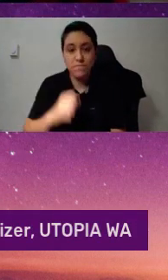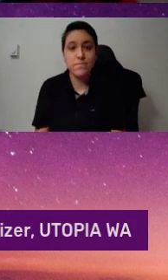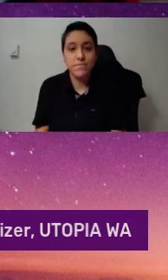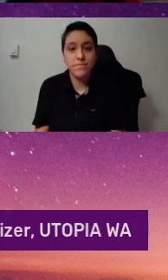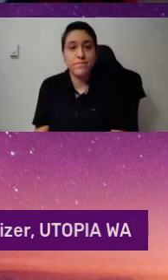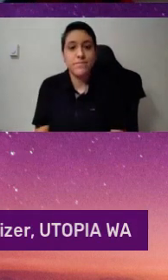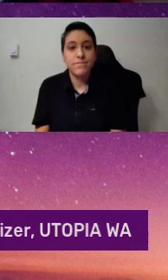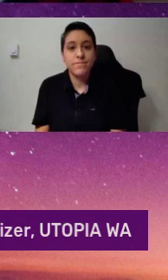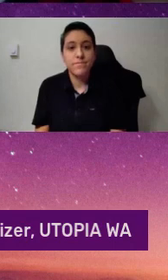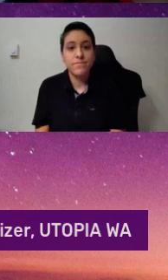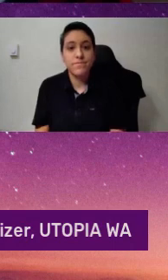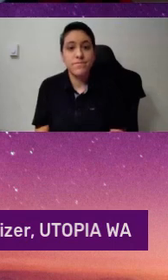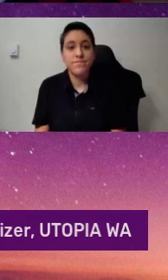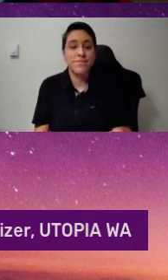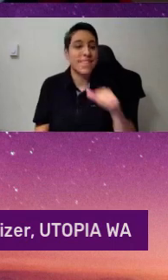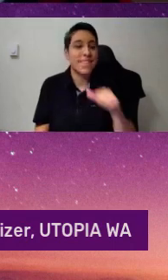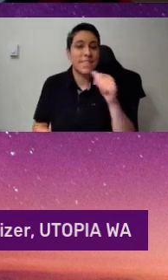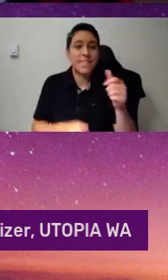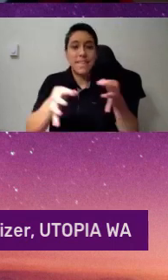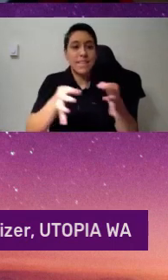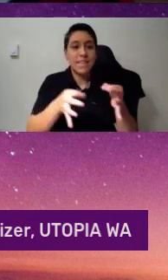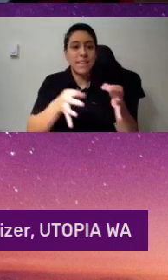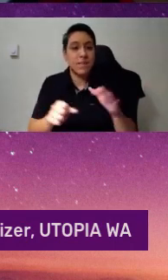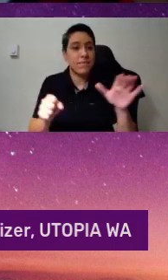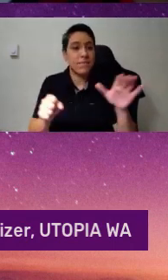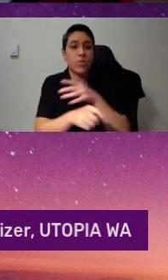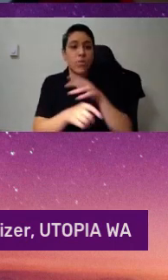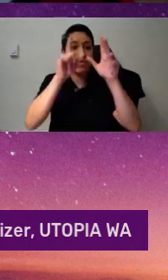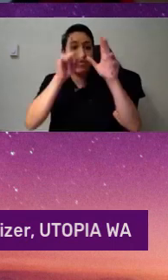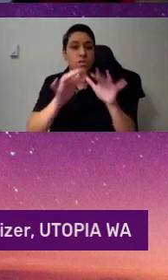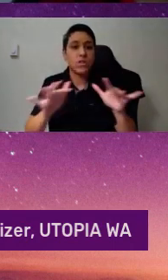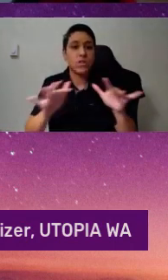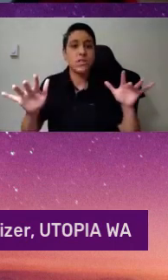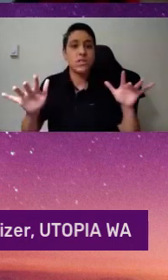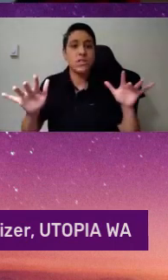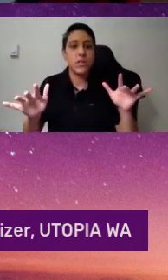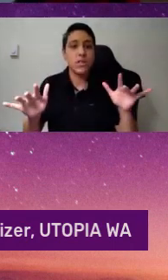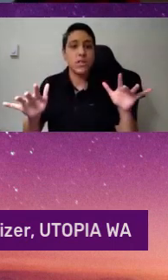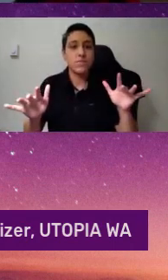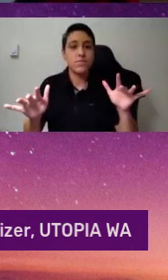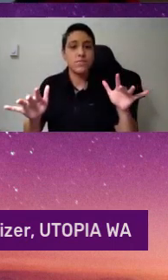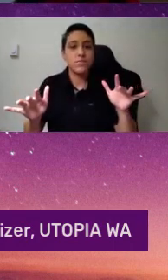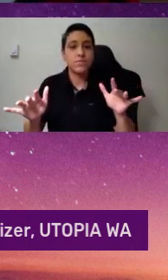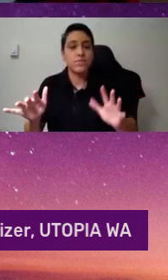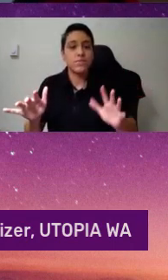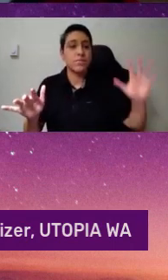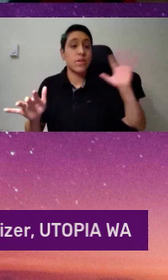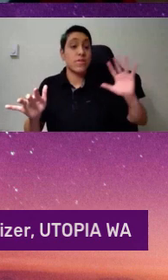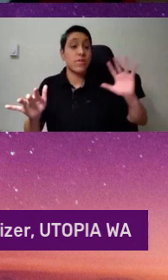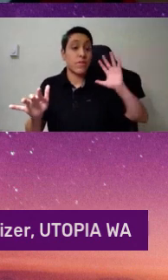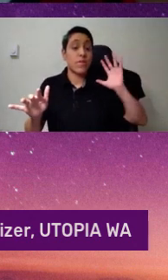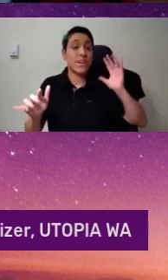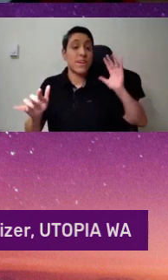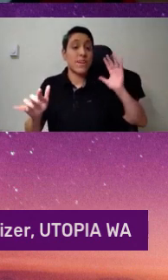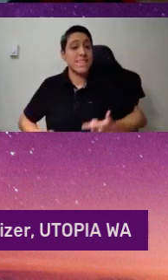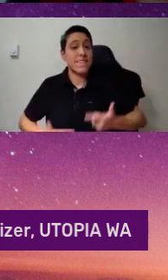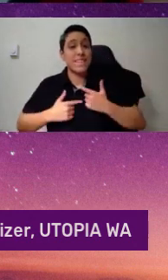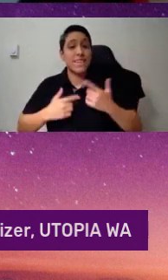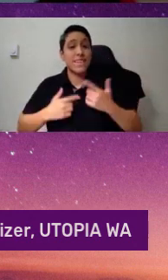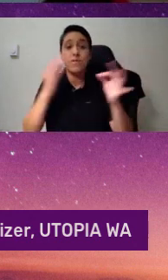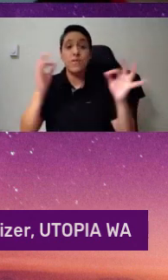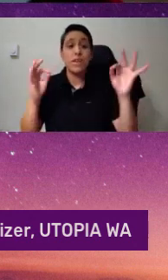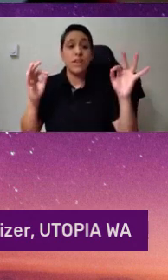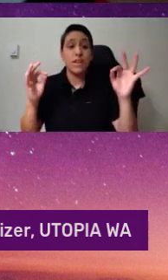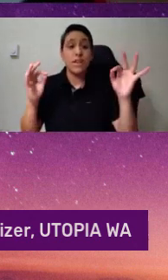the diversity that once existed freely and openly, the harm the